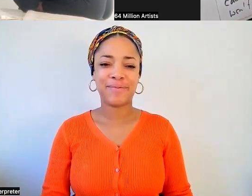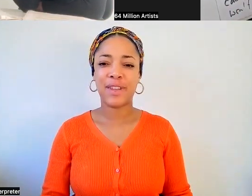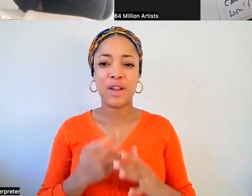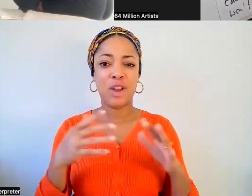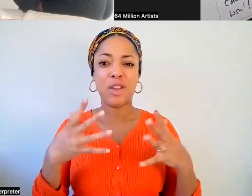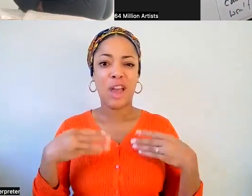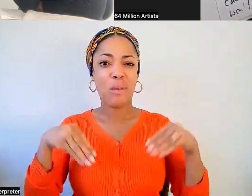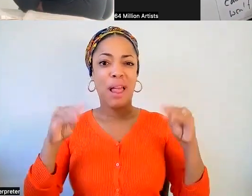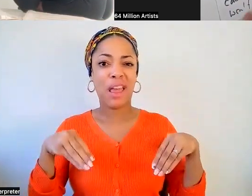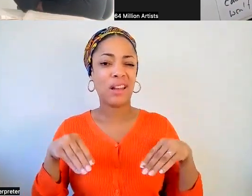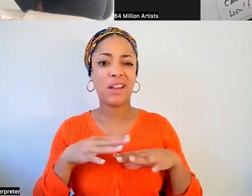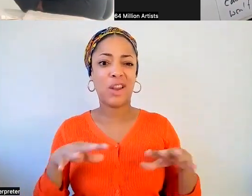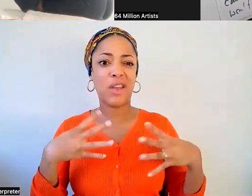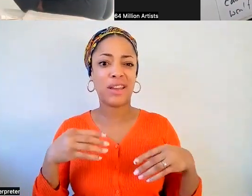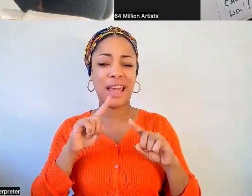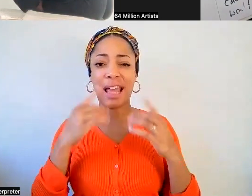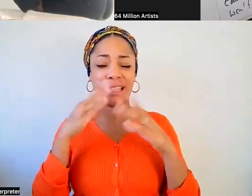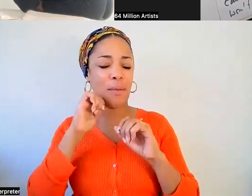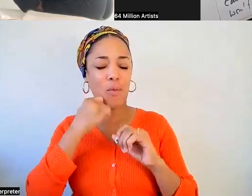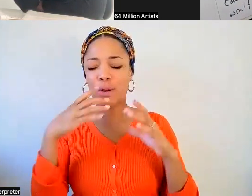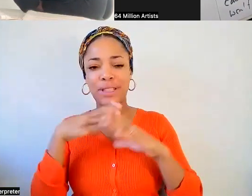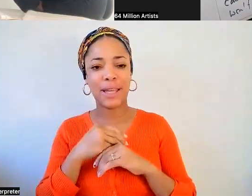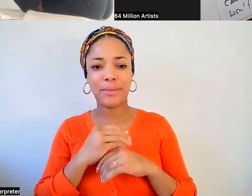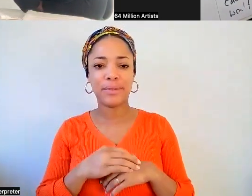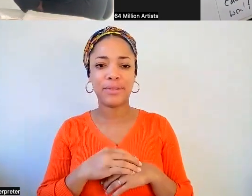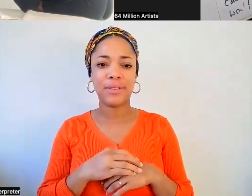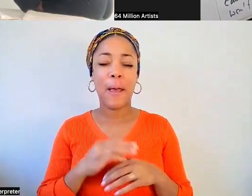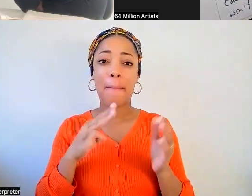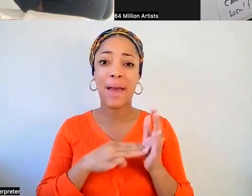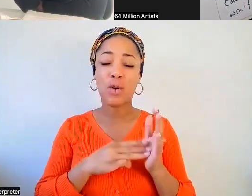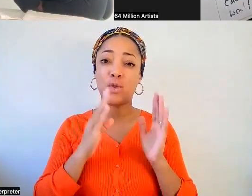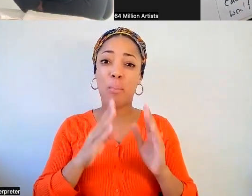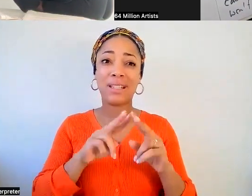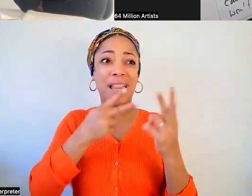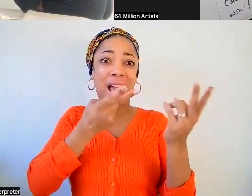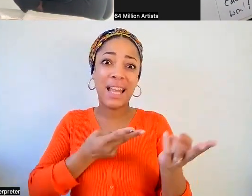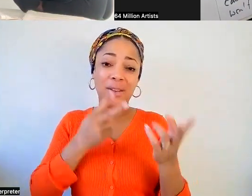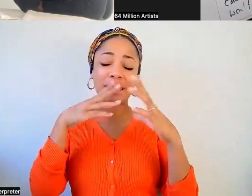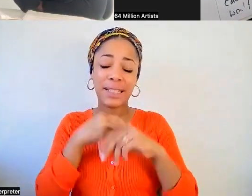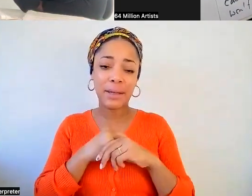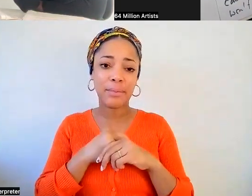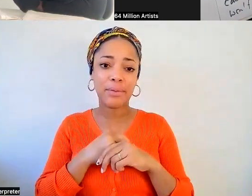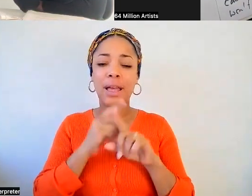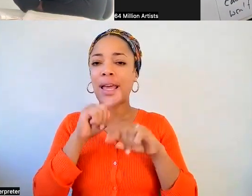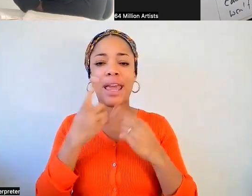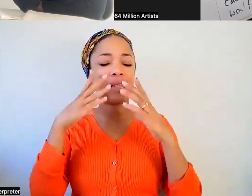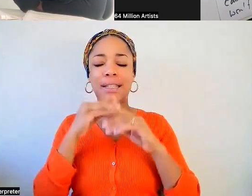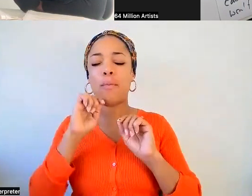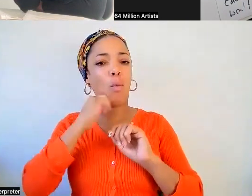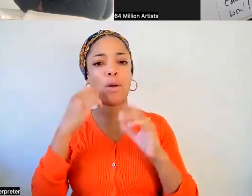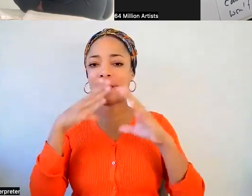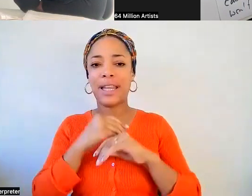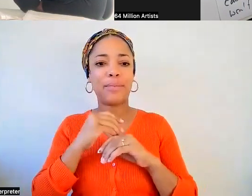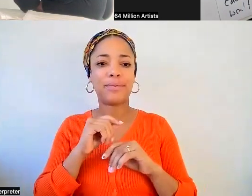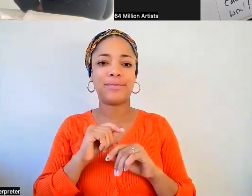blanket, not the hairy blanket. Can't sleep, won't sleep. Michael, you must lie down and go to sleep. Can't sleep, won't sleep.